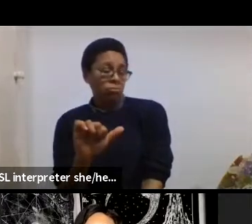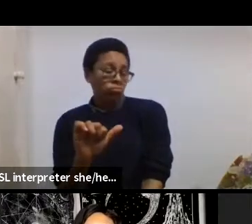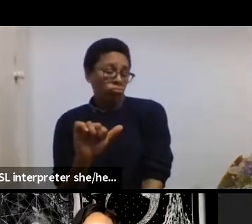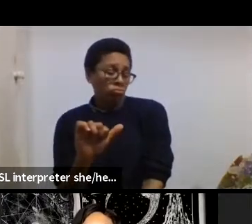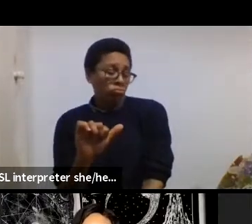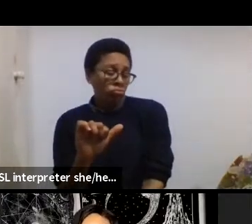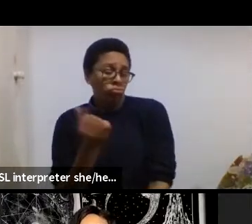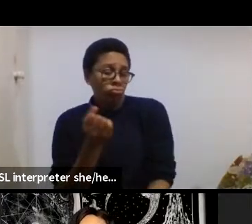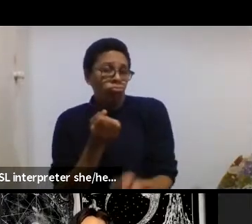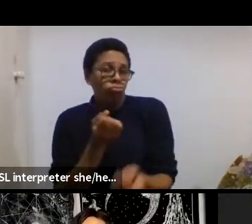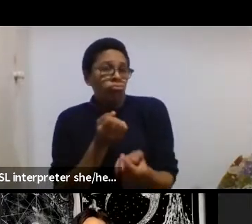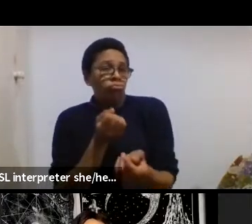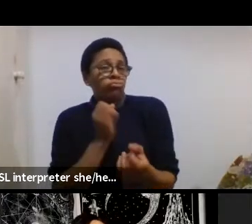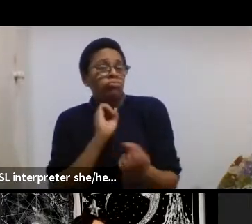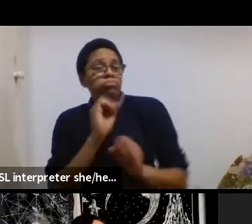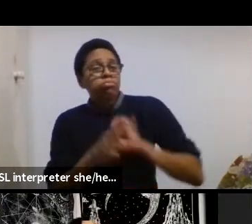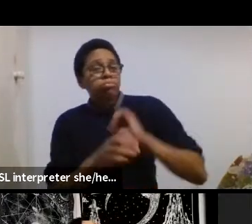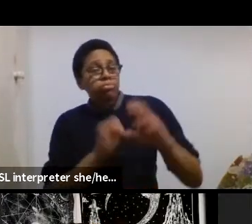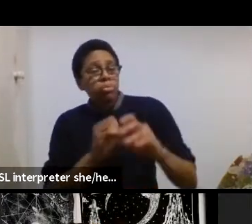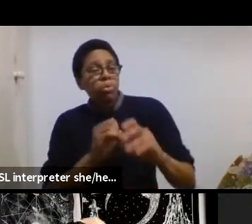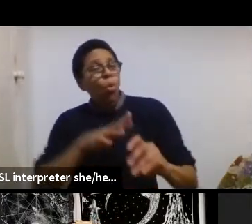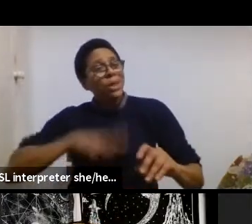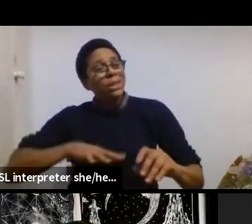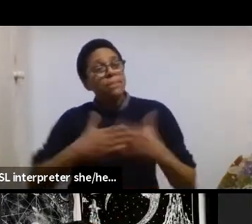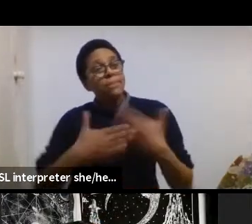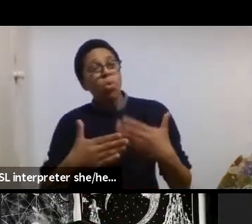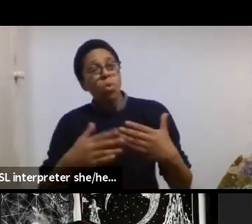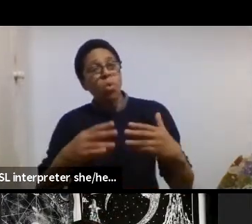and to be visible.